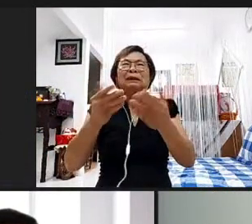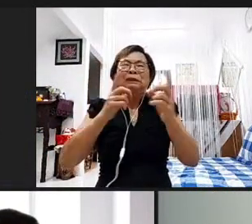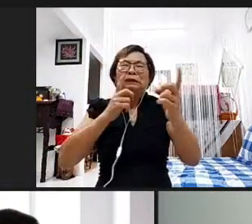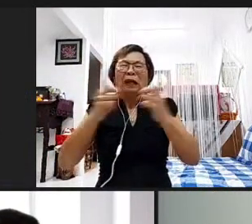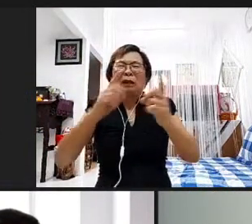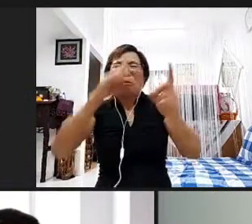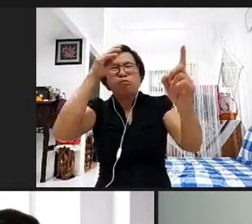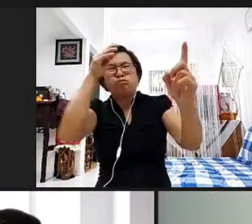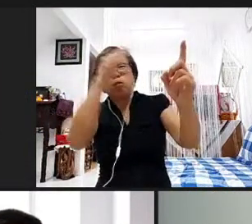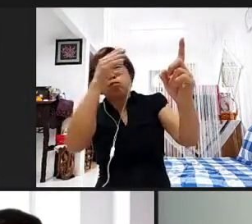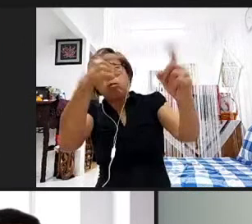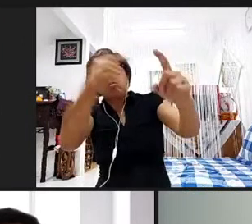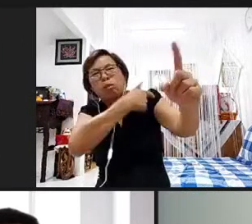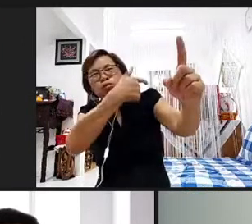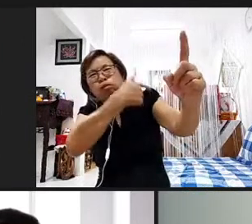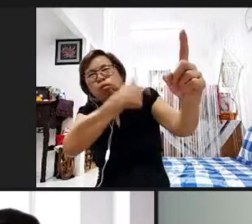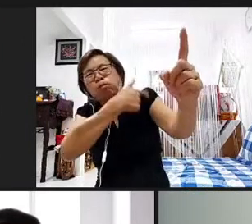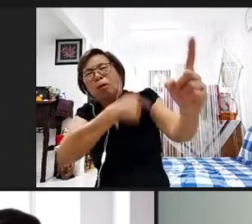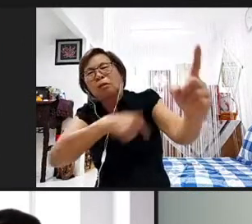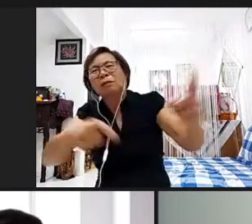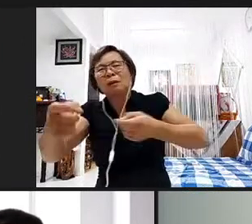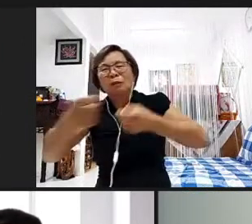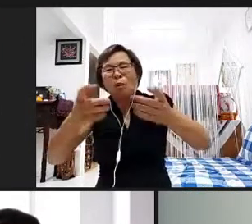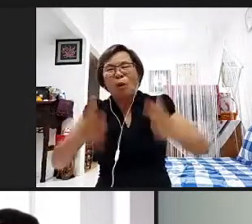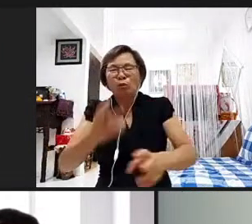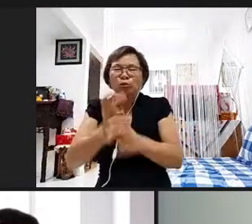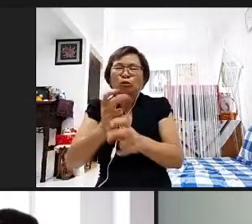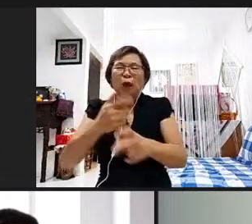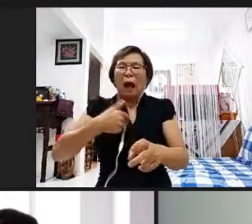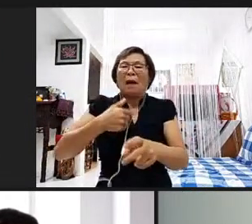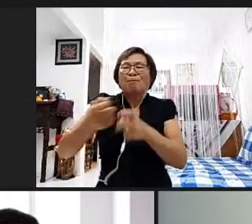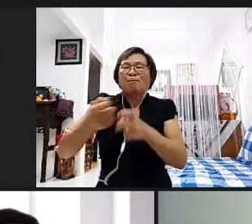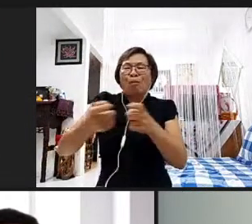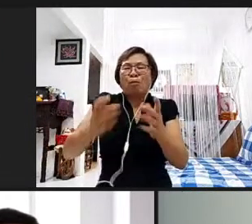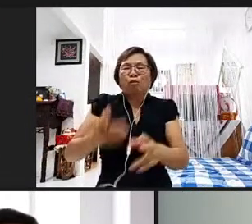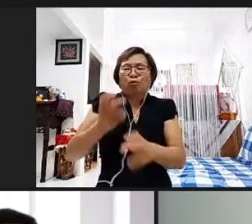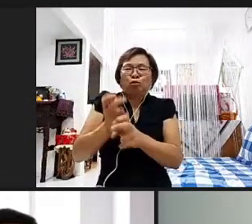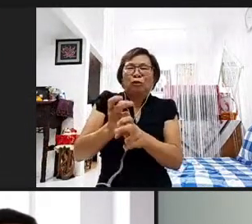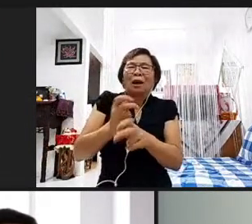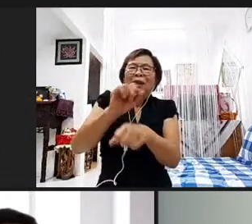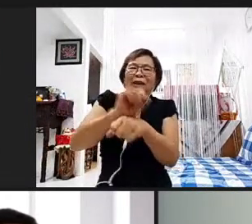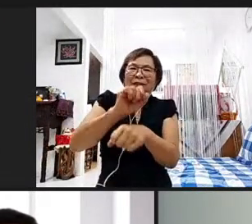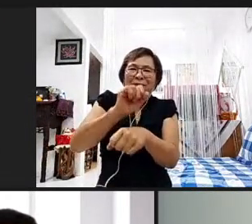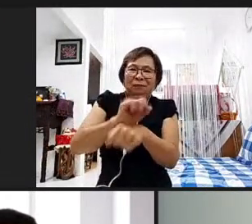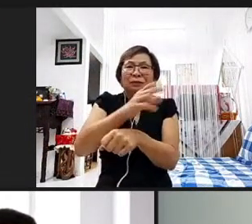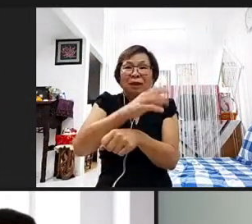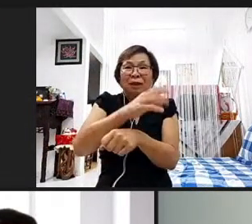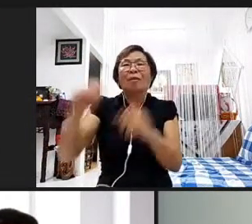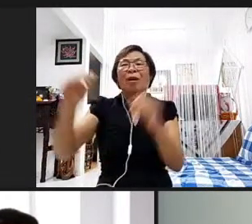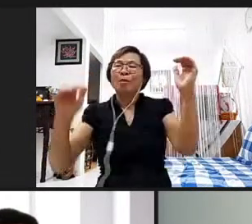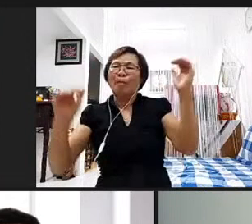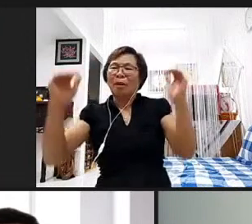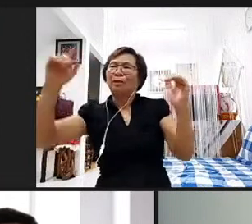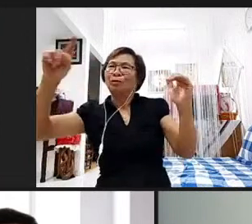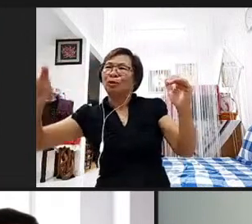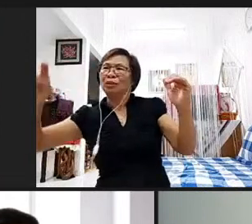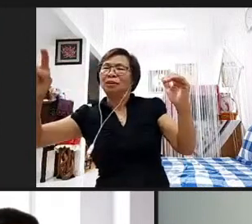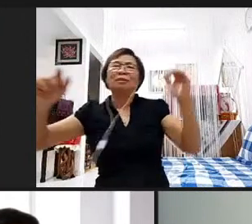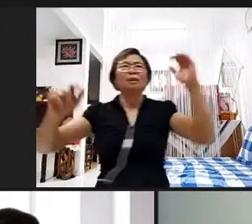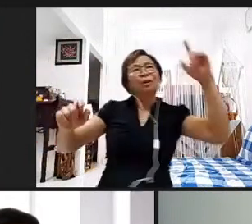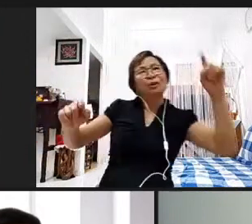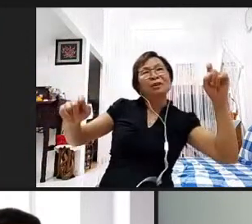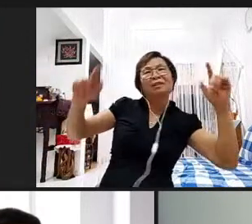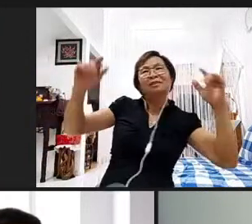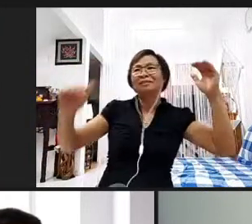question. Yeah, the moderator have a tough job so that we have a balanced, type of question to be discussed.